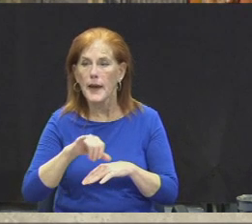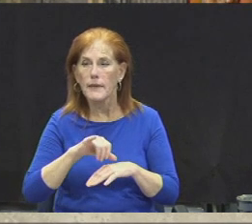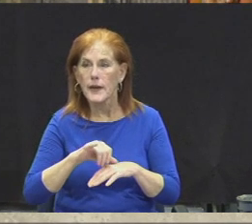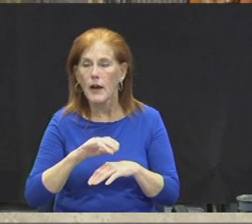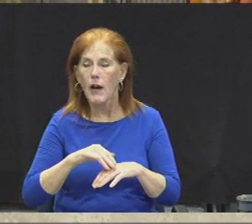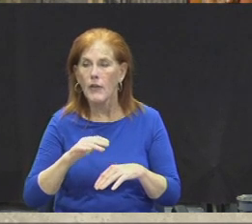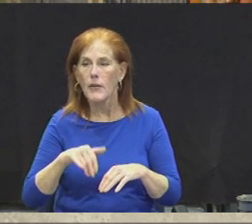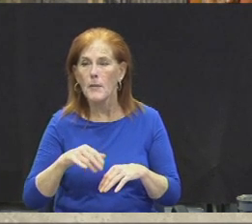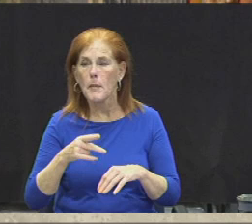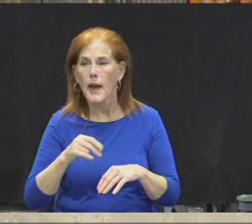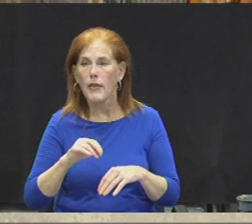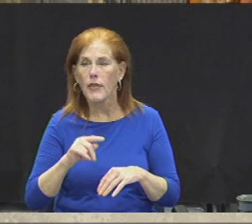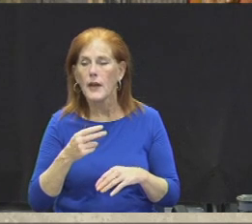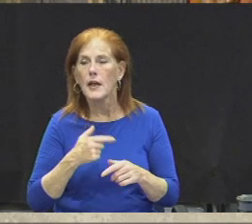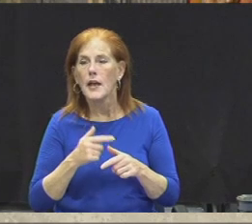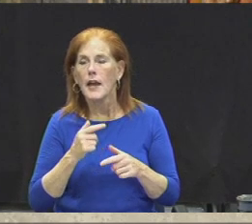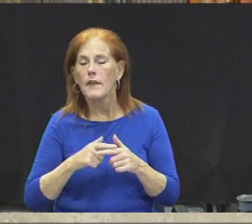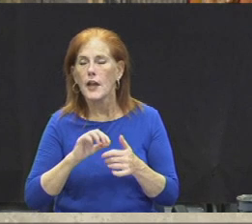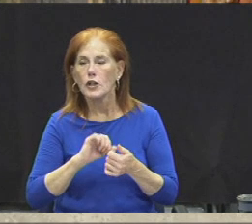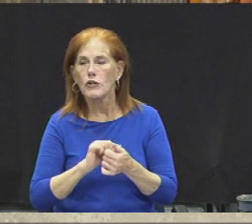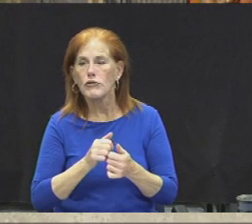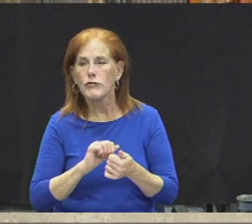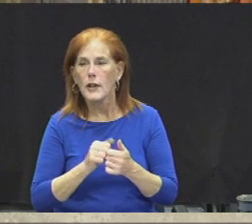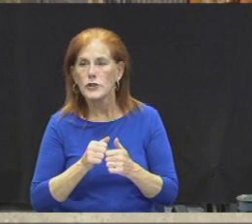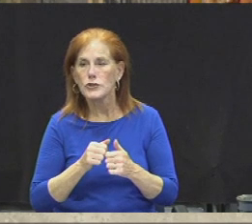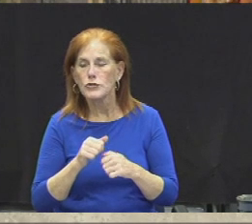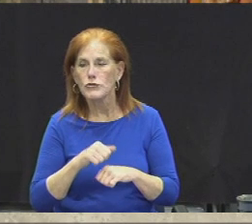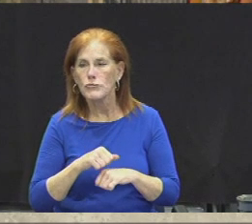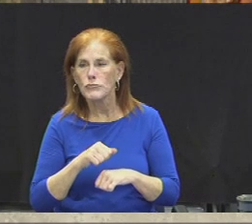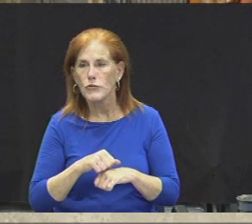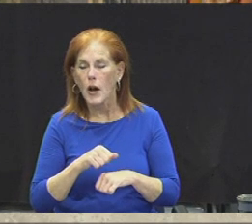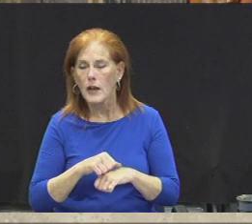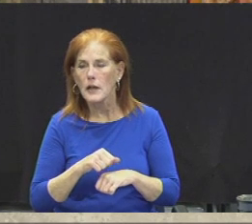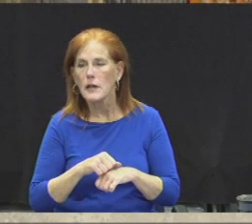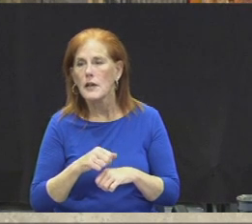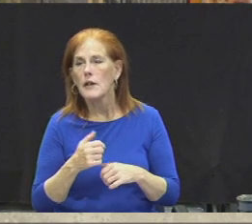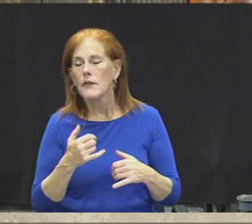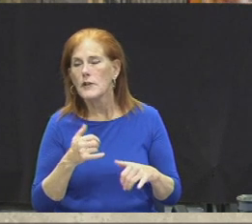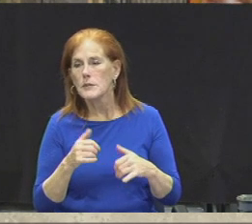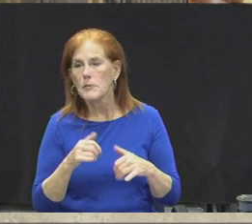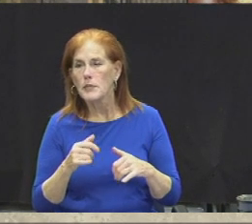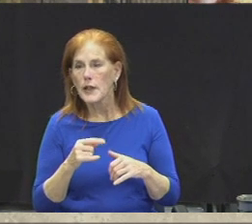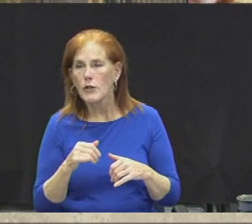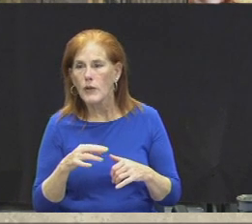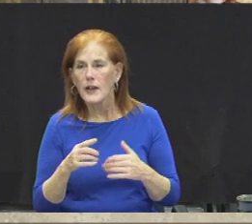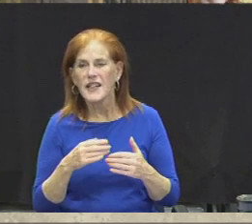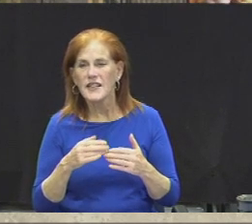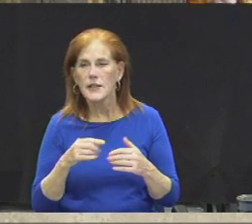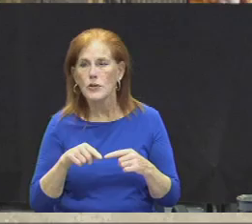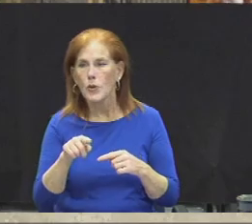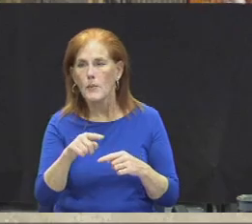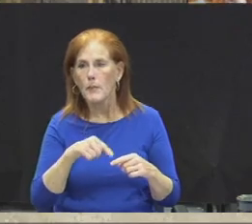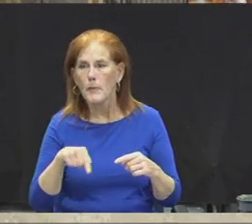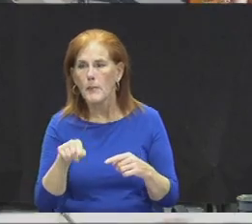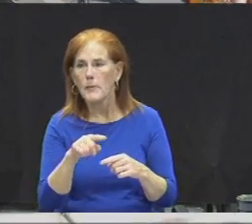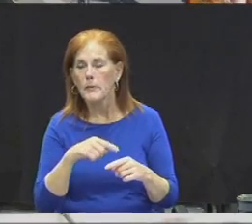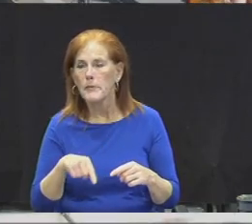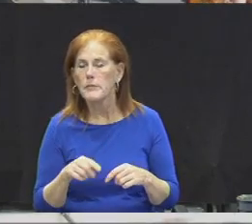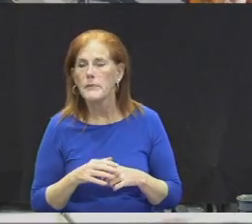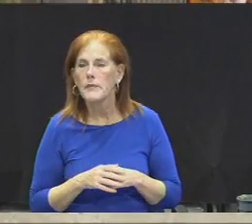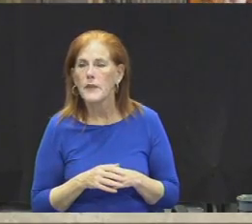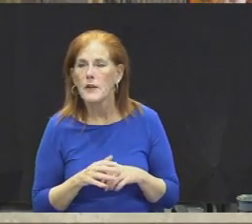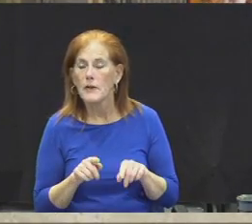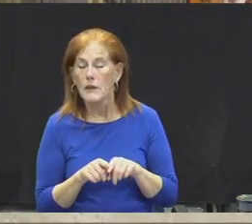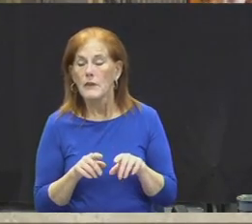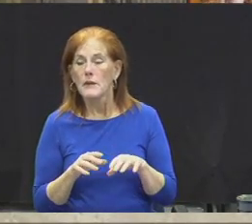you've got crushed DG here in the courtyards with plenty of room for access and circulation on that material.